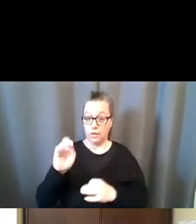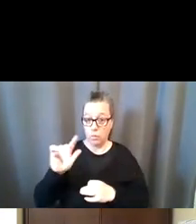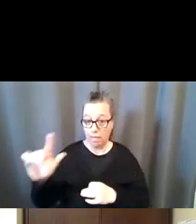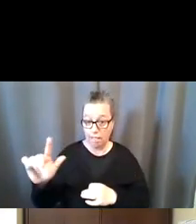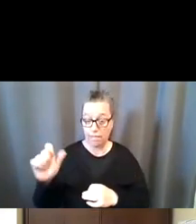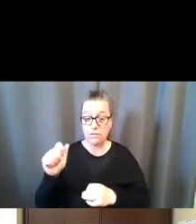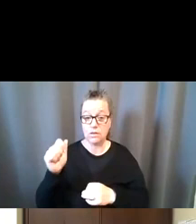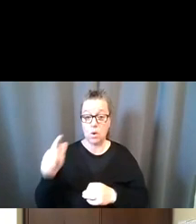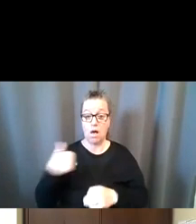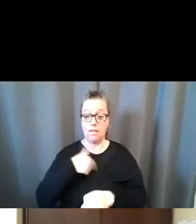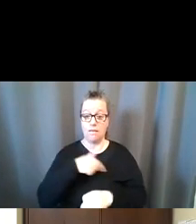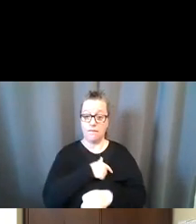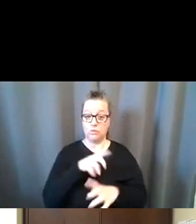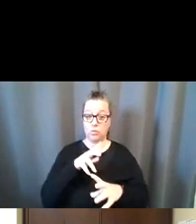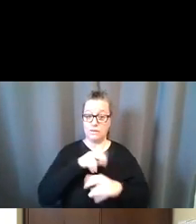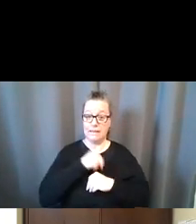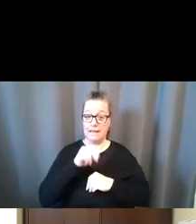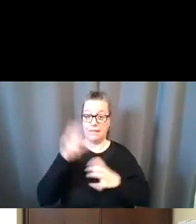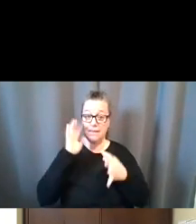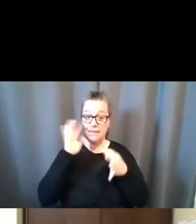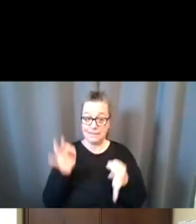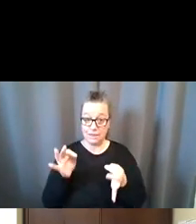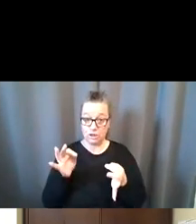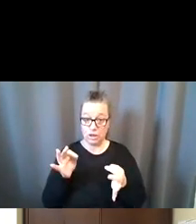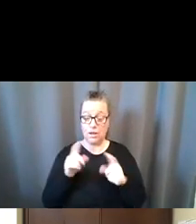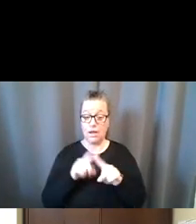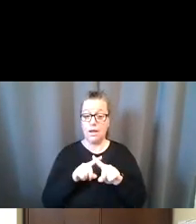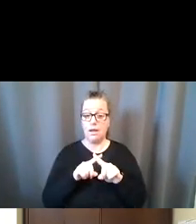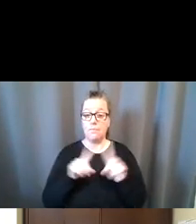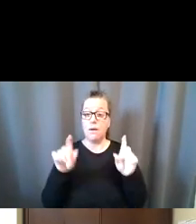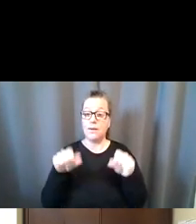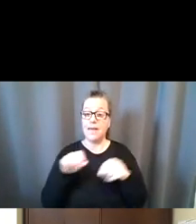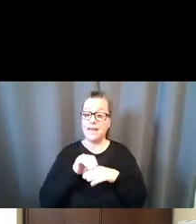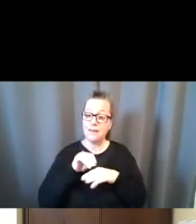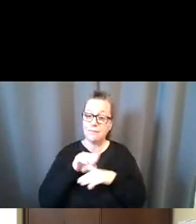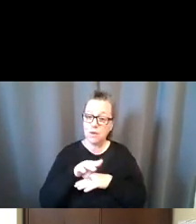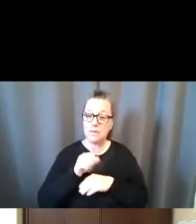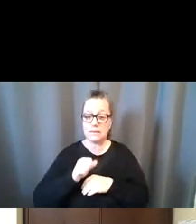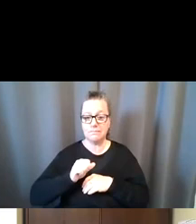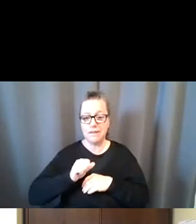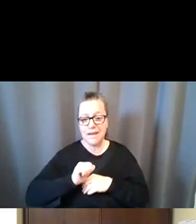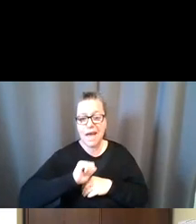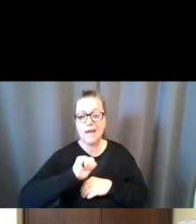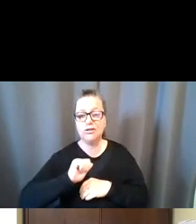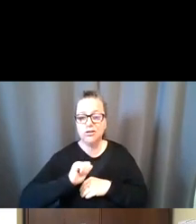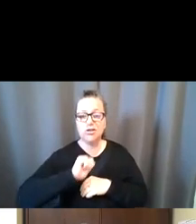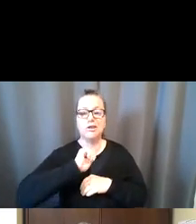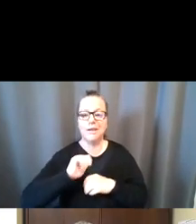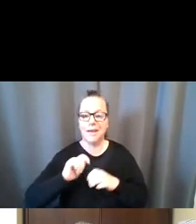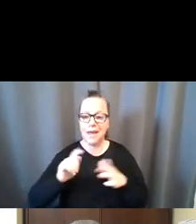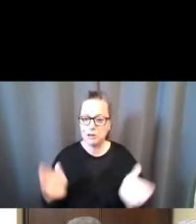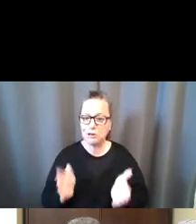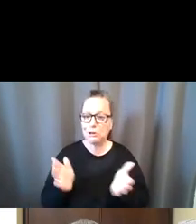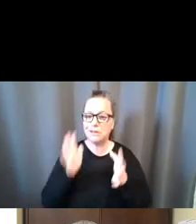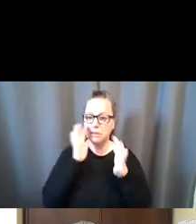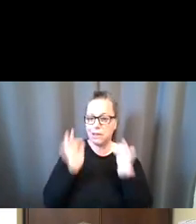all will take the decision, but we can influence and nudge and encourage the decision. We can help people